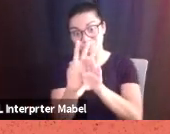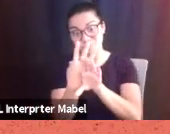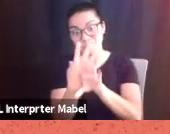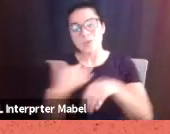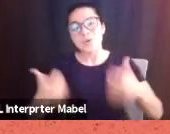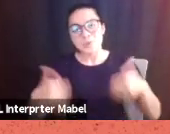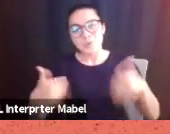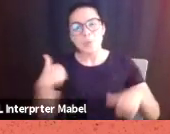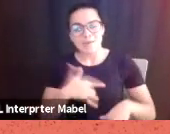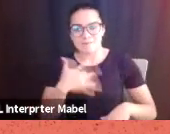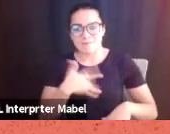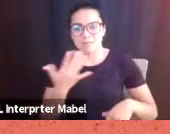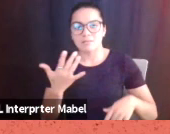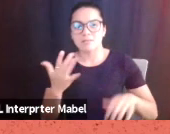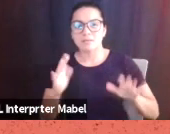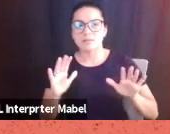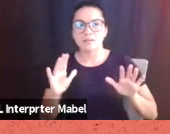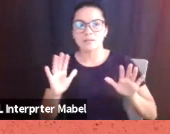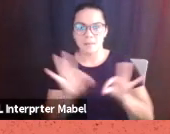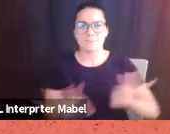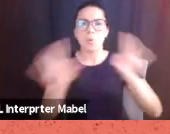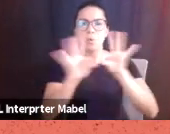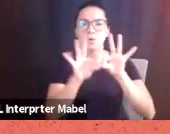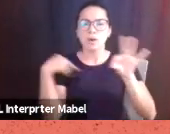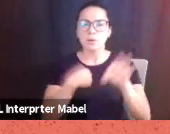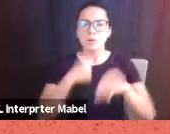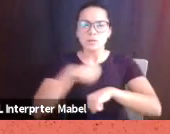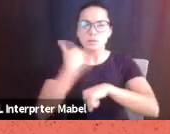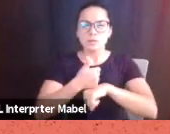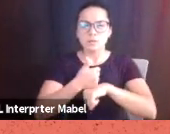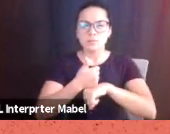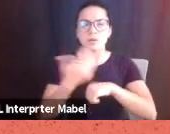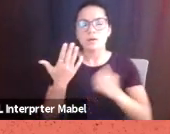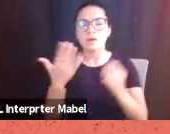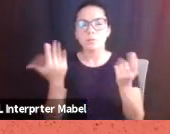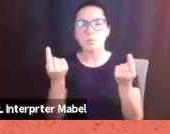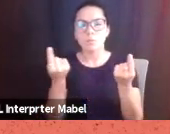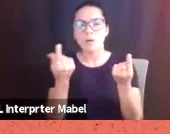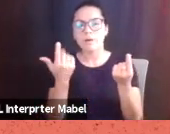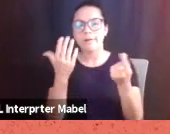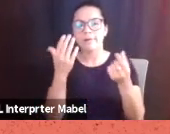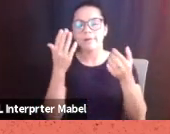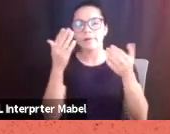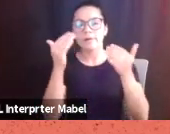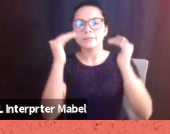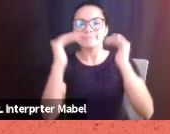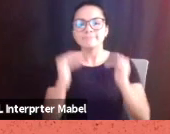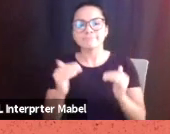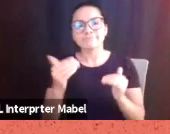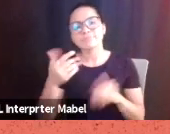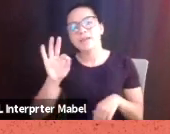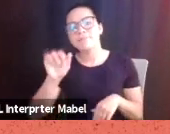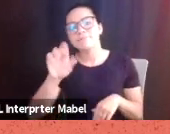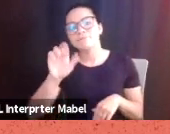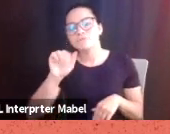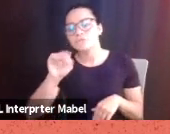was paramount for us to establish some level of a framework and values. The values